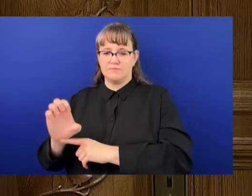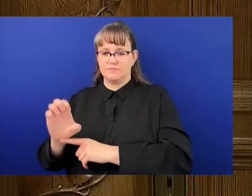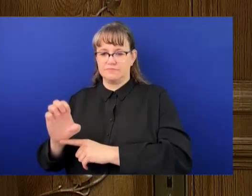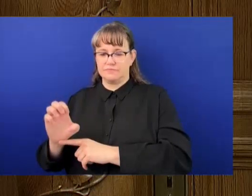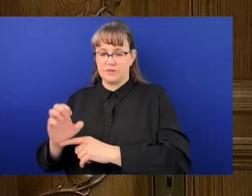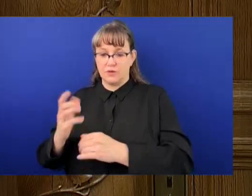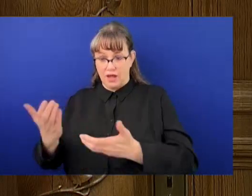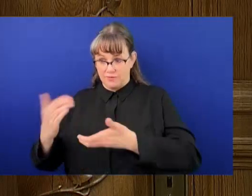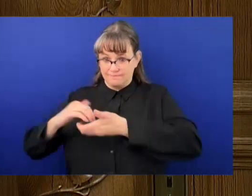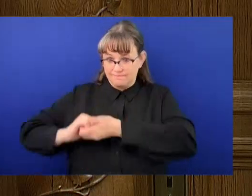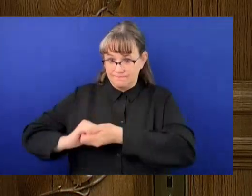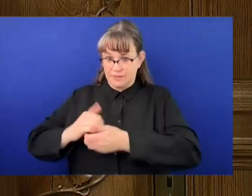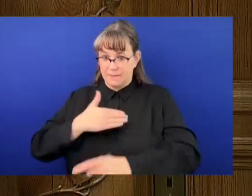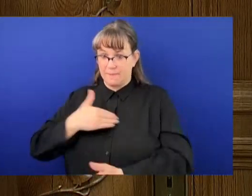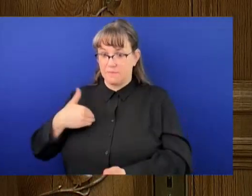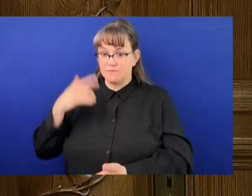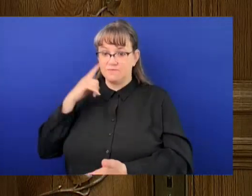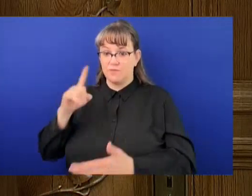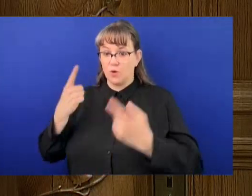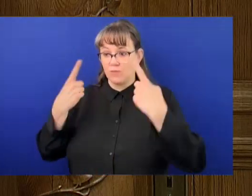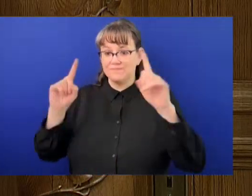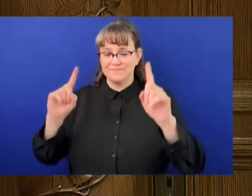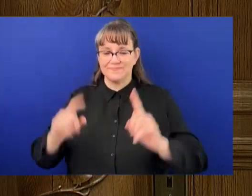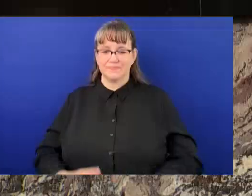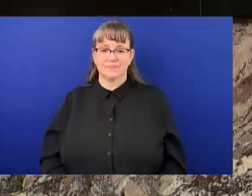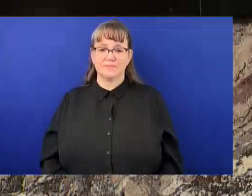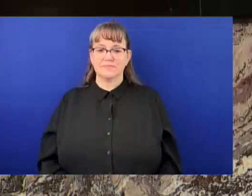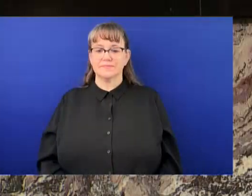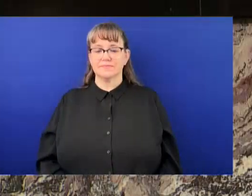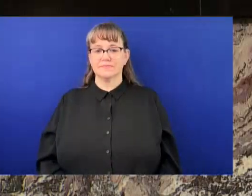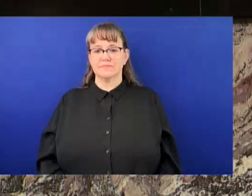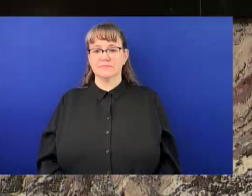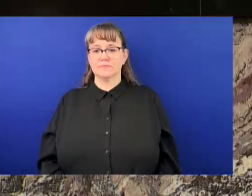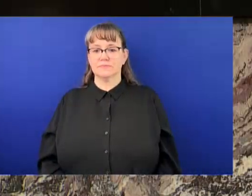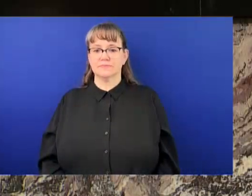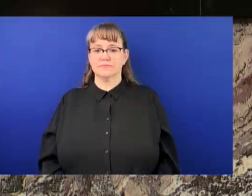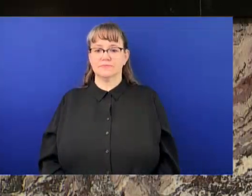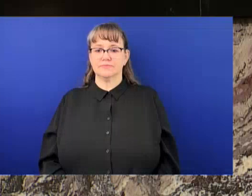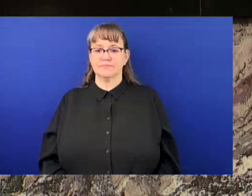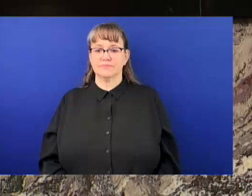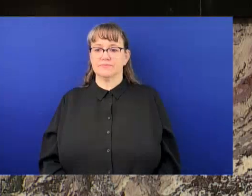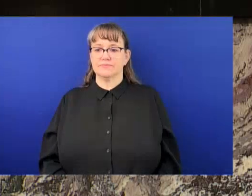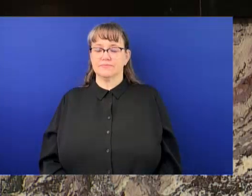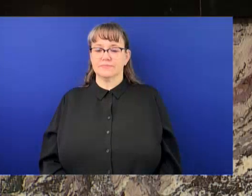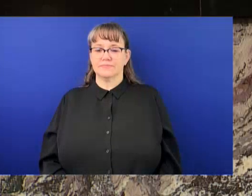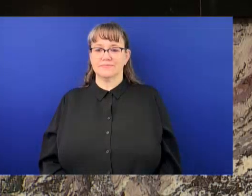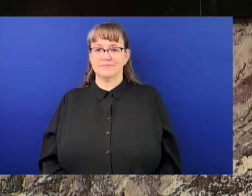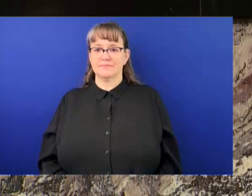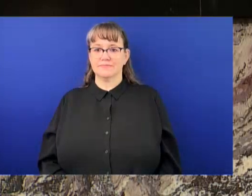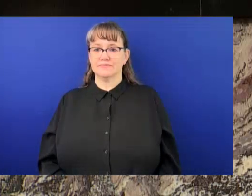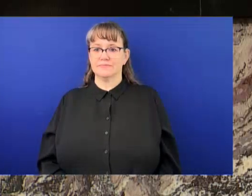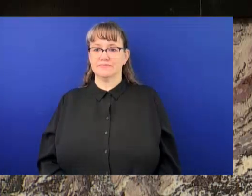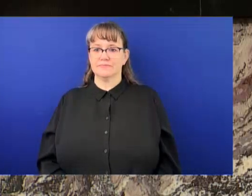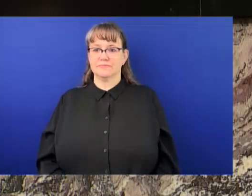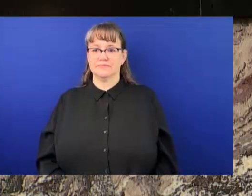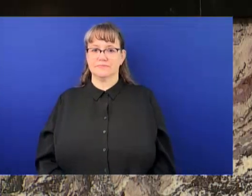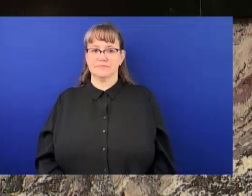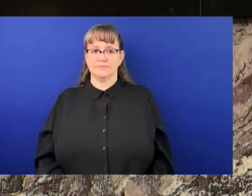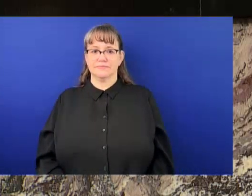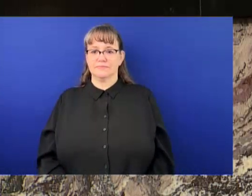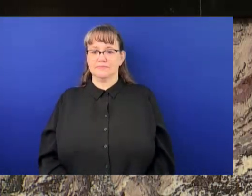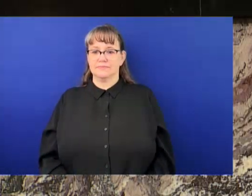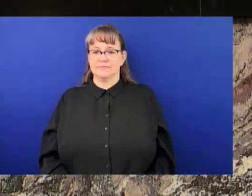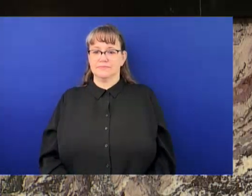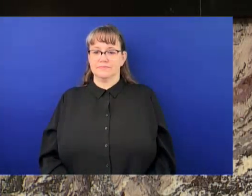Member for Kelowna Centre. Honourable Speaker, BC Housing funds Stevens Village, which is a wet supportive